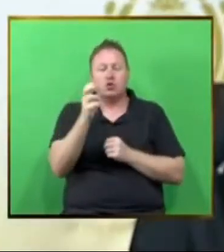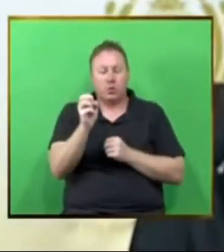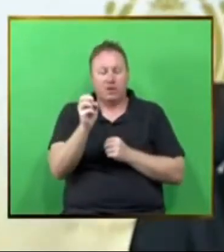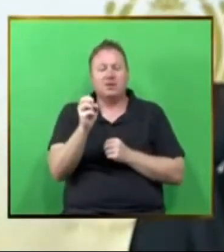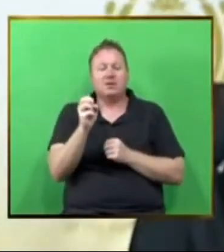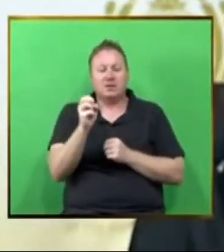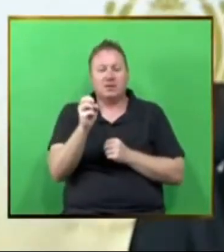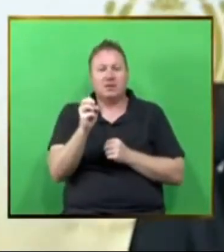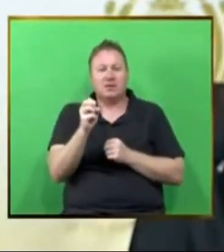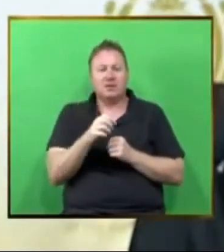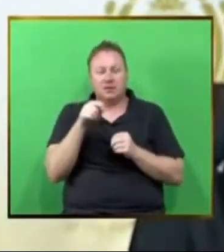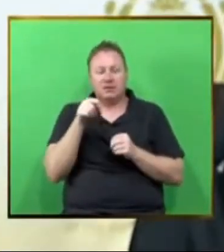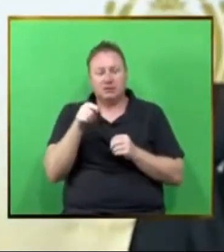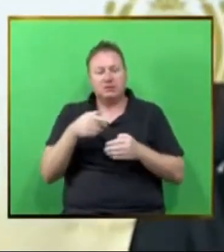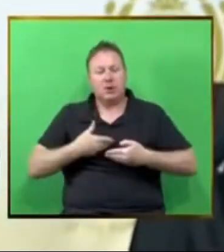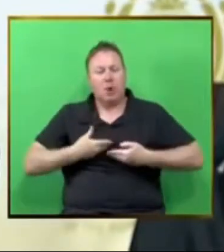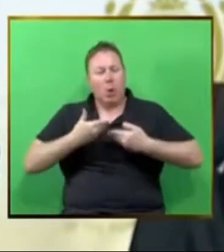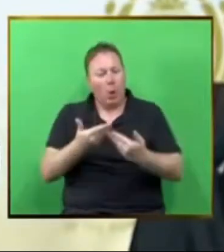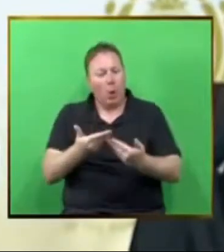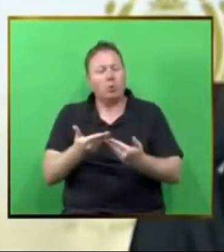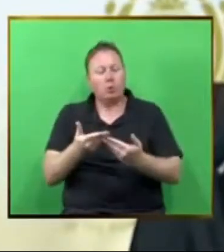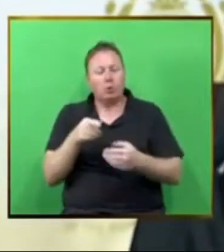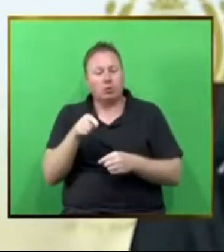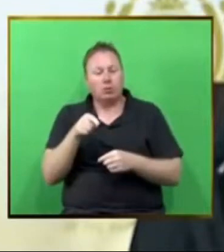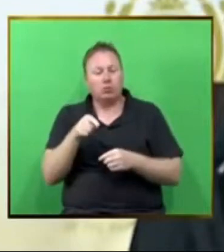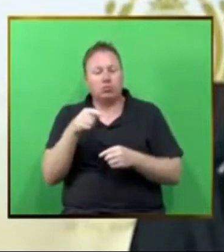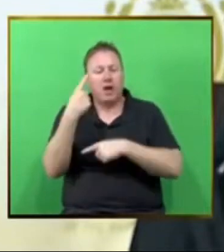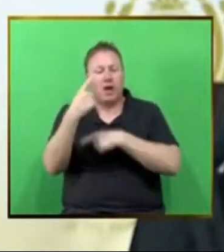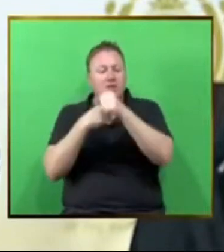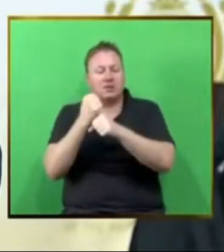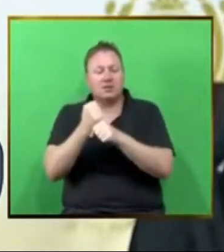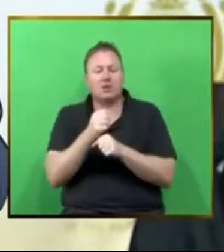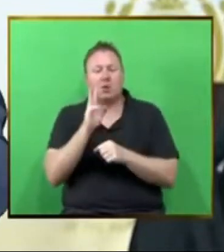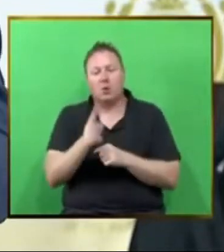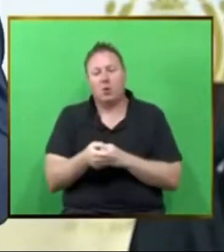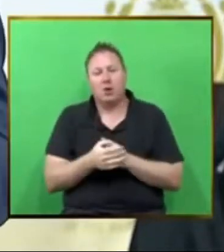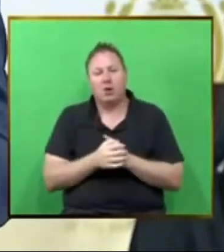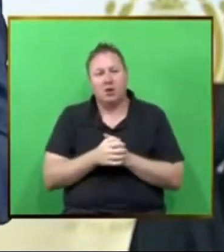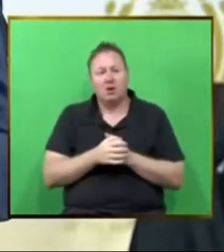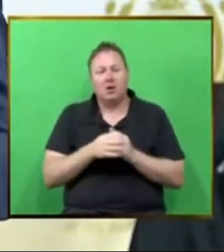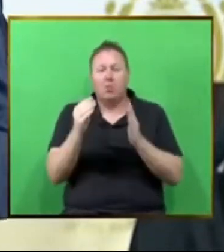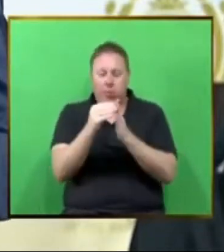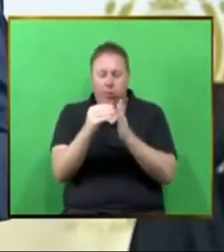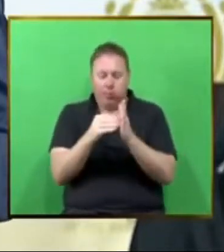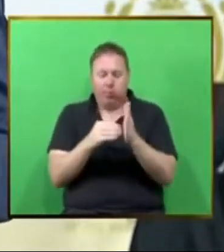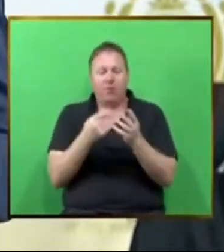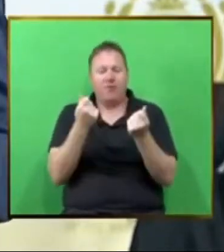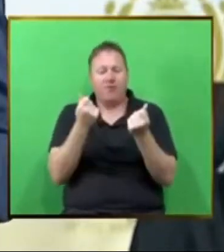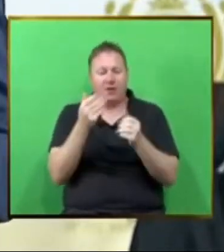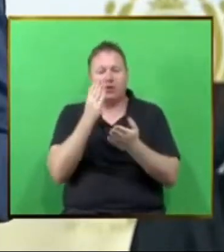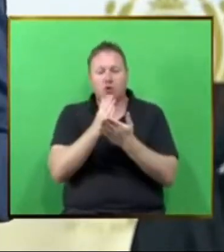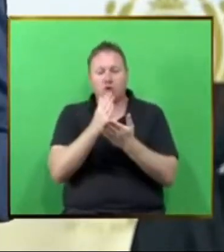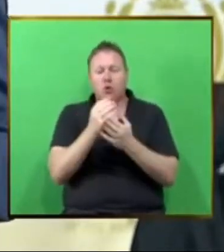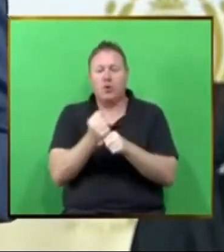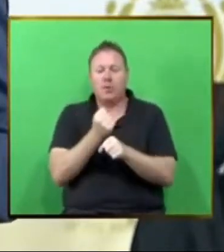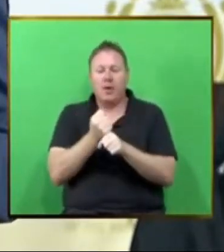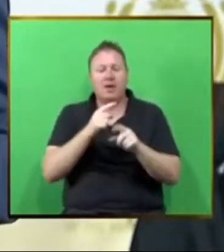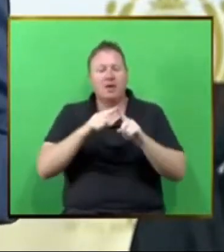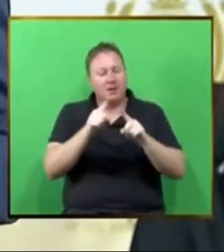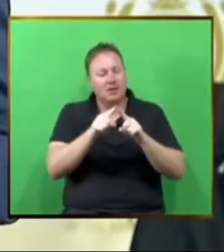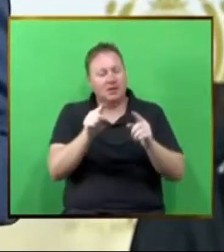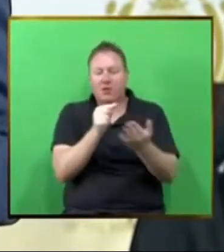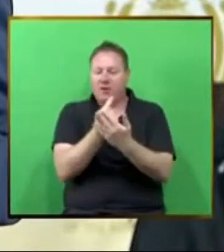25. We are working on the necessary allocations and identification of funds to make sure that the various events are